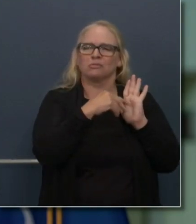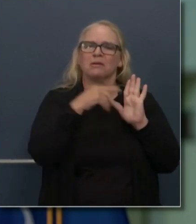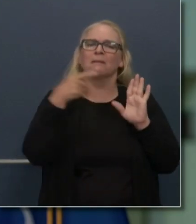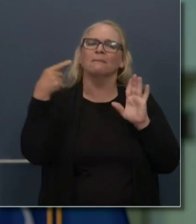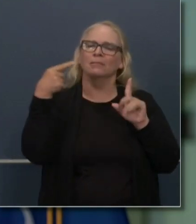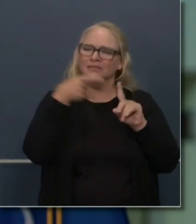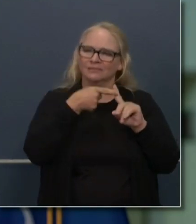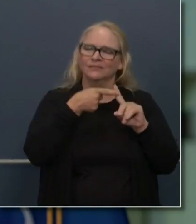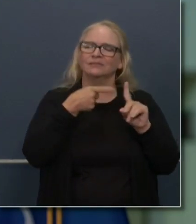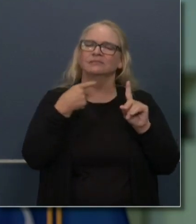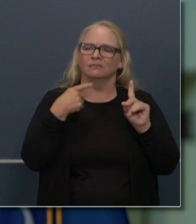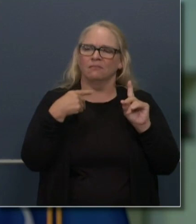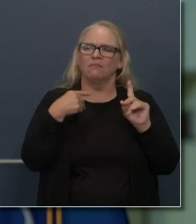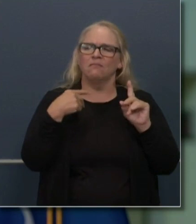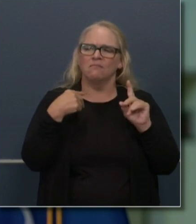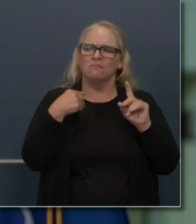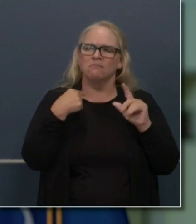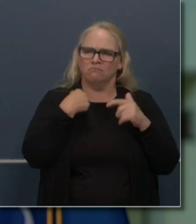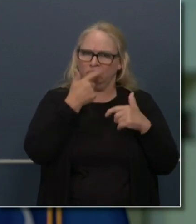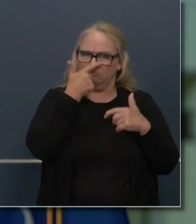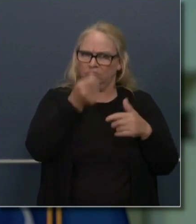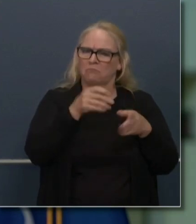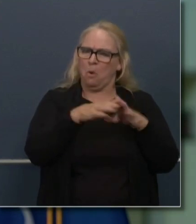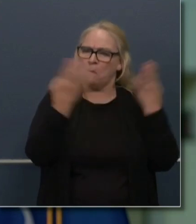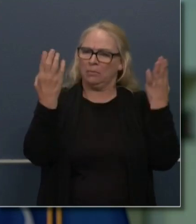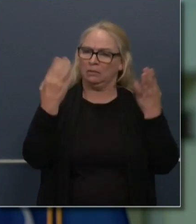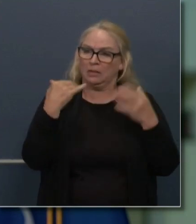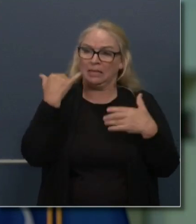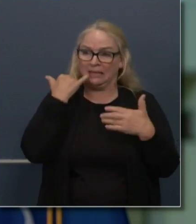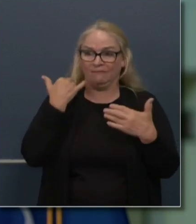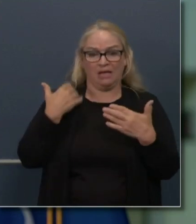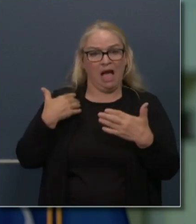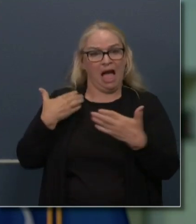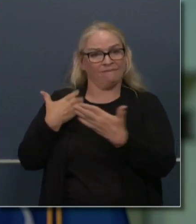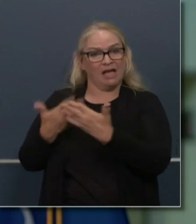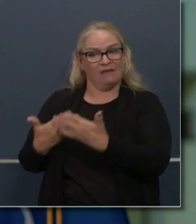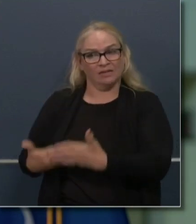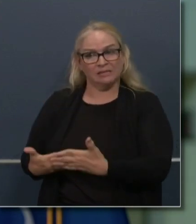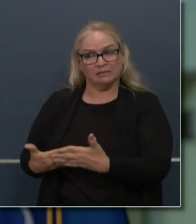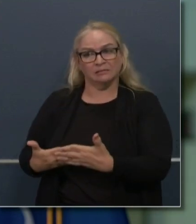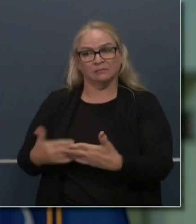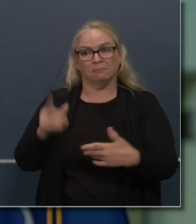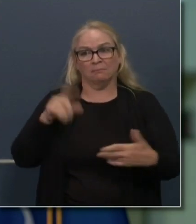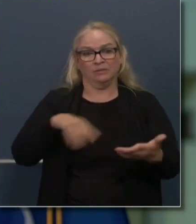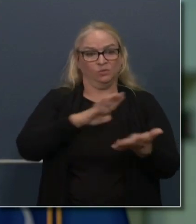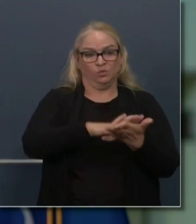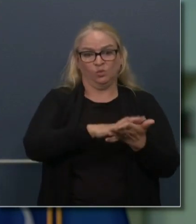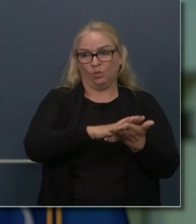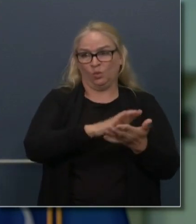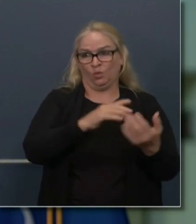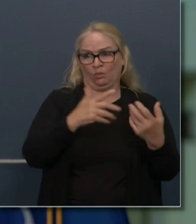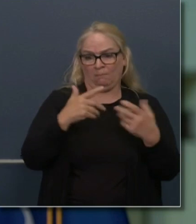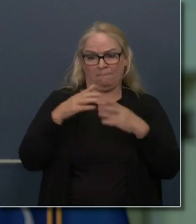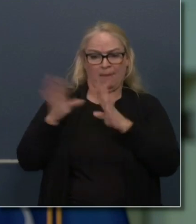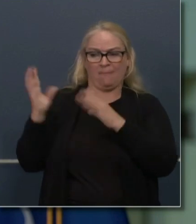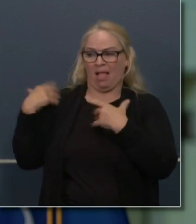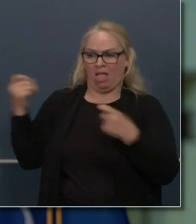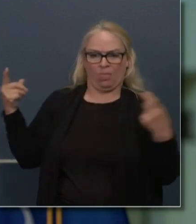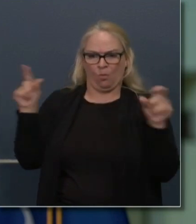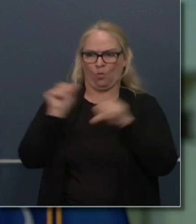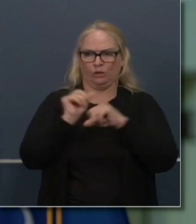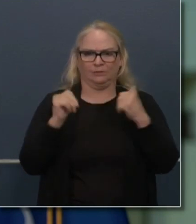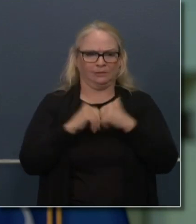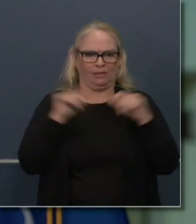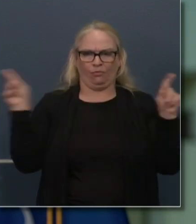argument. We're interested in evidence, and certainly we'll work with our local health officials. But we have the guidelines that we set out, we put